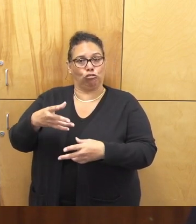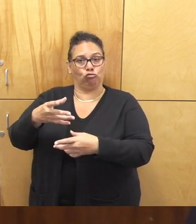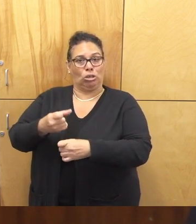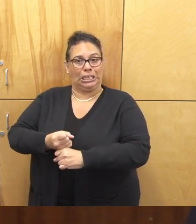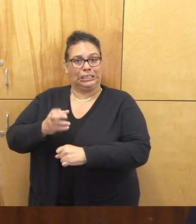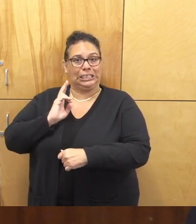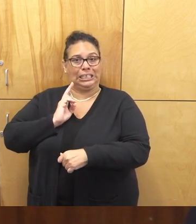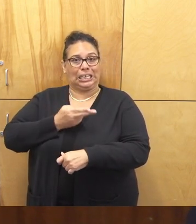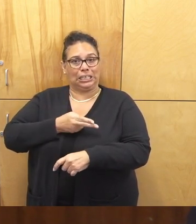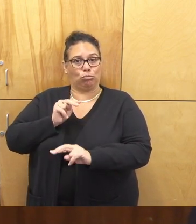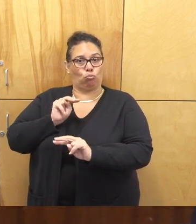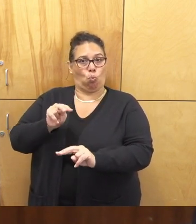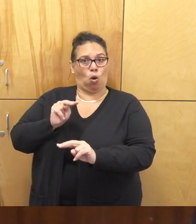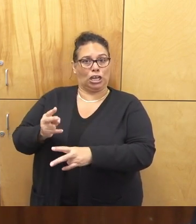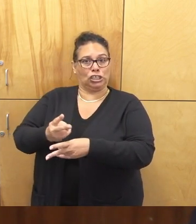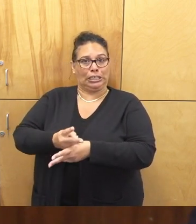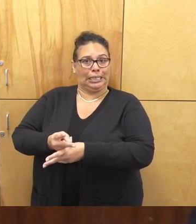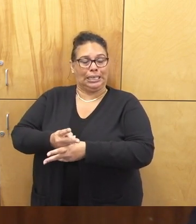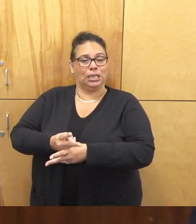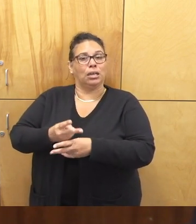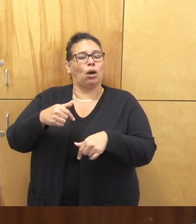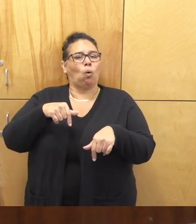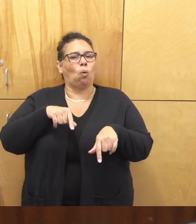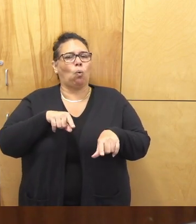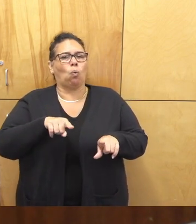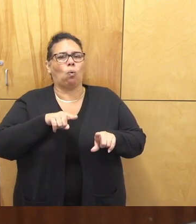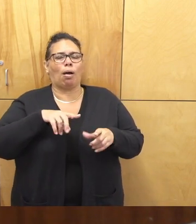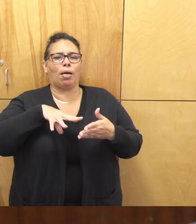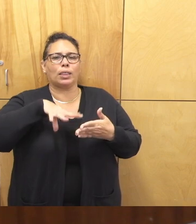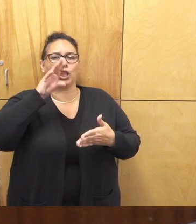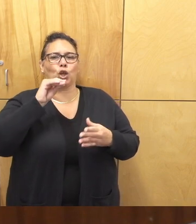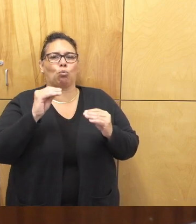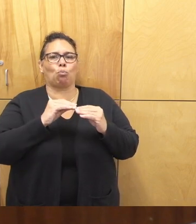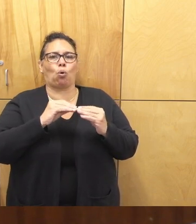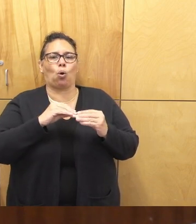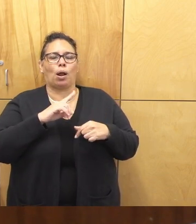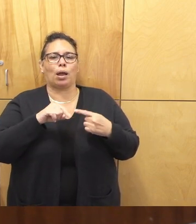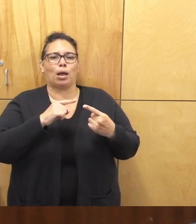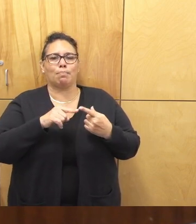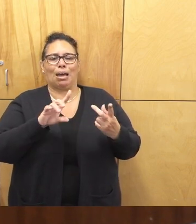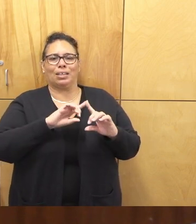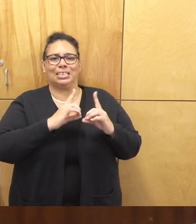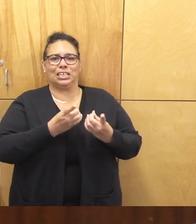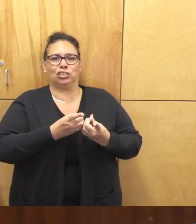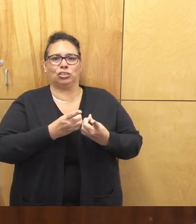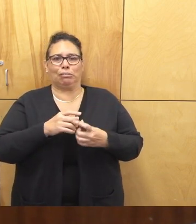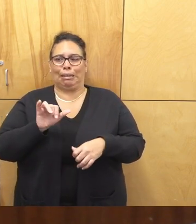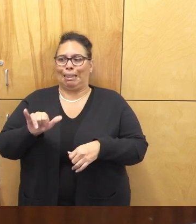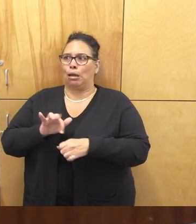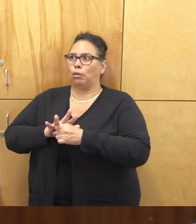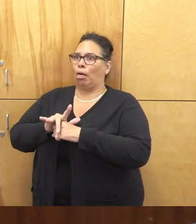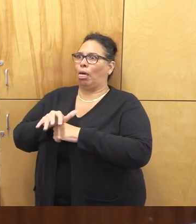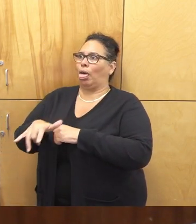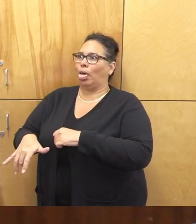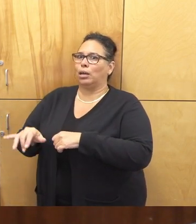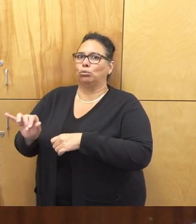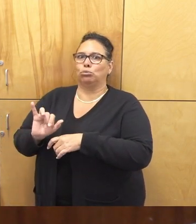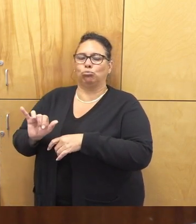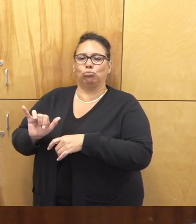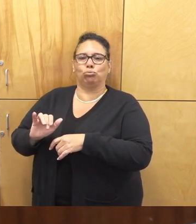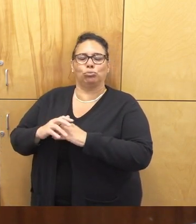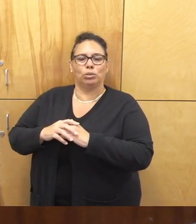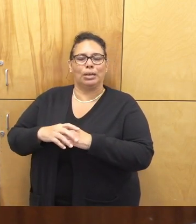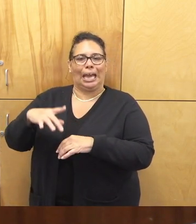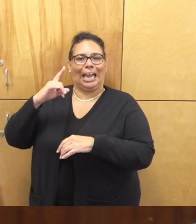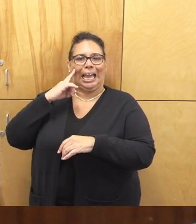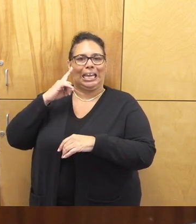us to watch their kids while they learn more about our district. And I mean, the child care perspective was overflowing. And so that means that, I mean, I